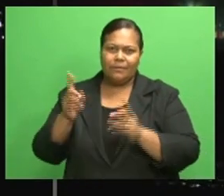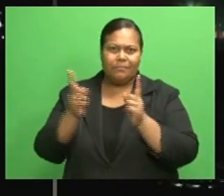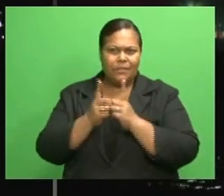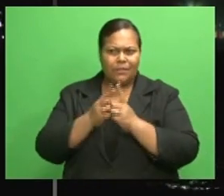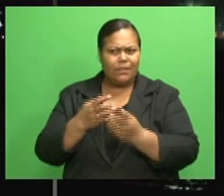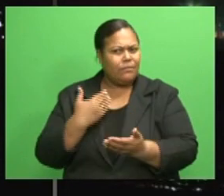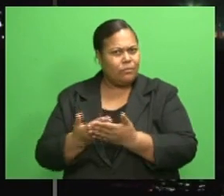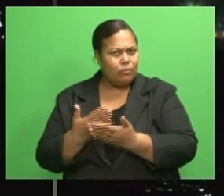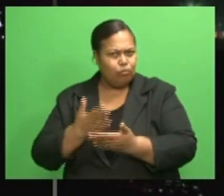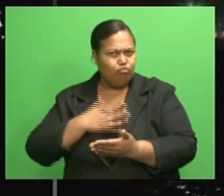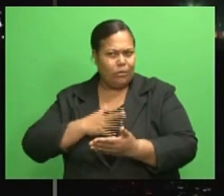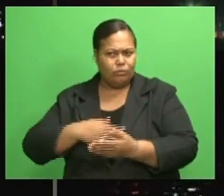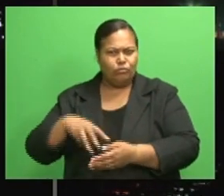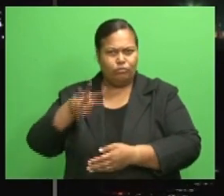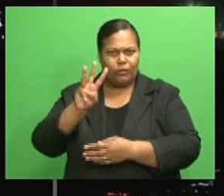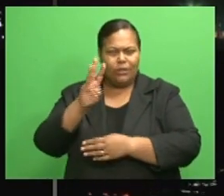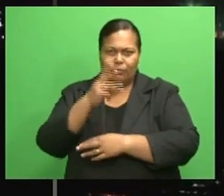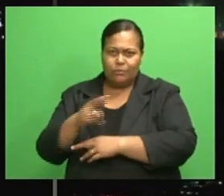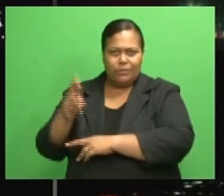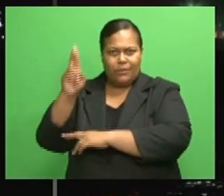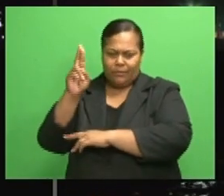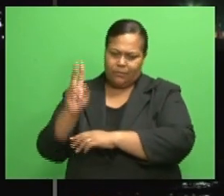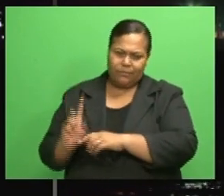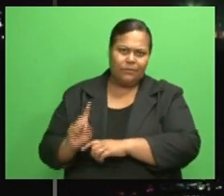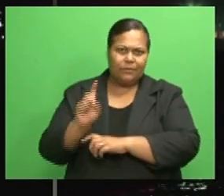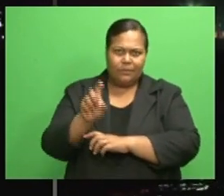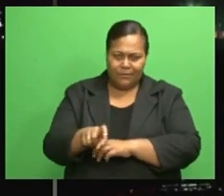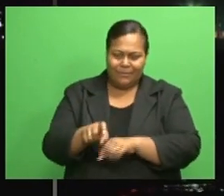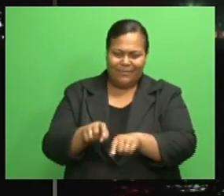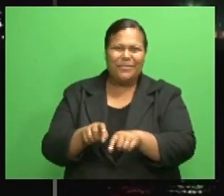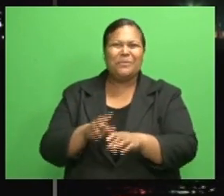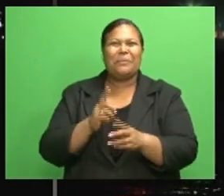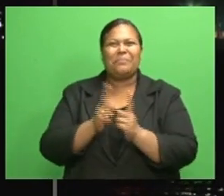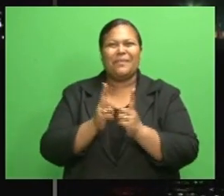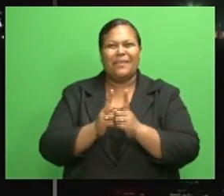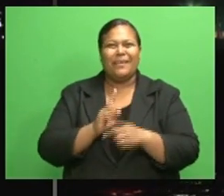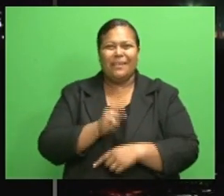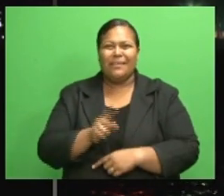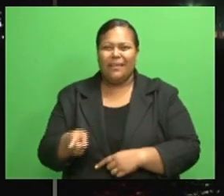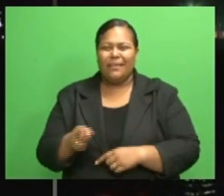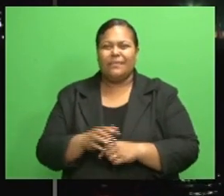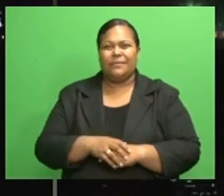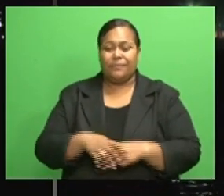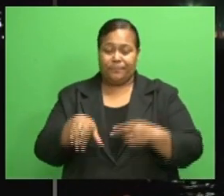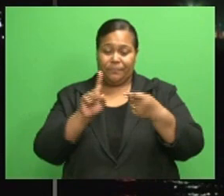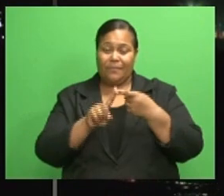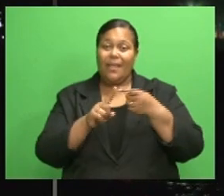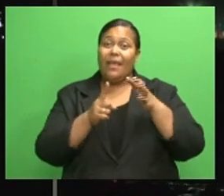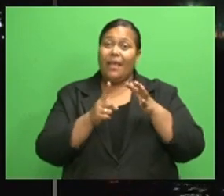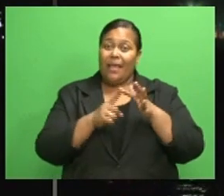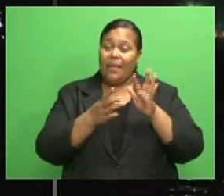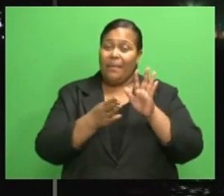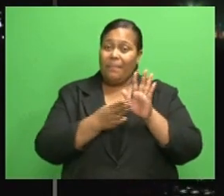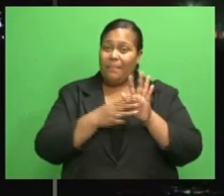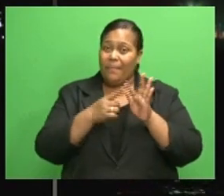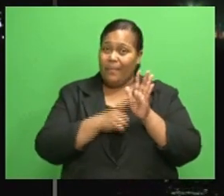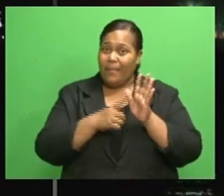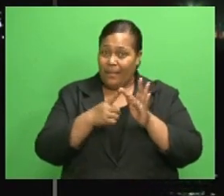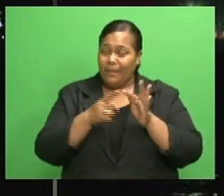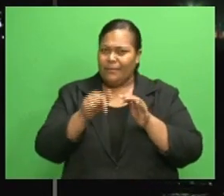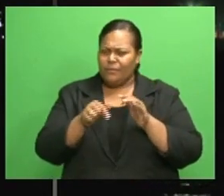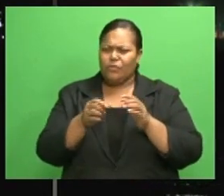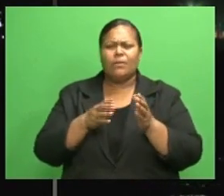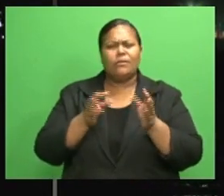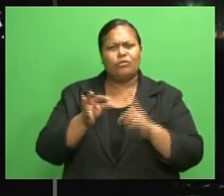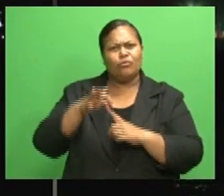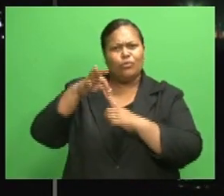suspended SIDDHARTH caucus be allowed into the meeting. Lena Rees reports Emilien Duituturanga was appointed General Secretary,